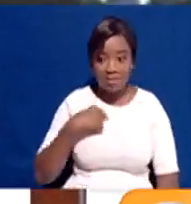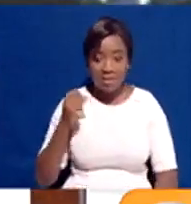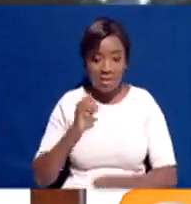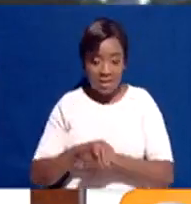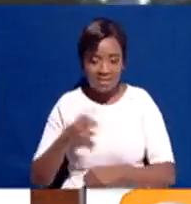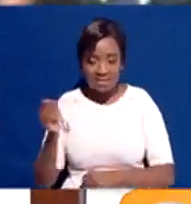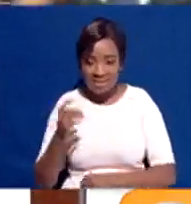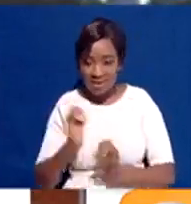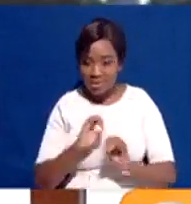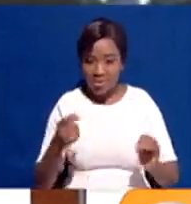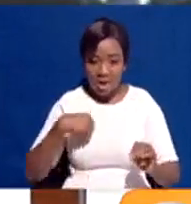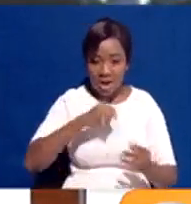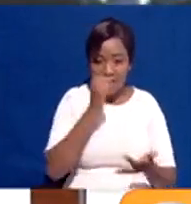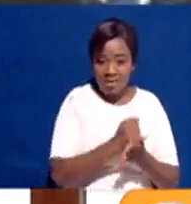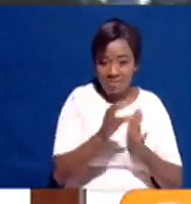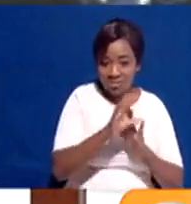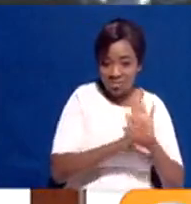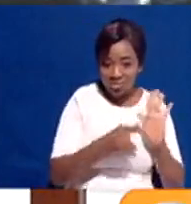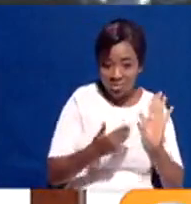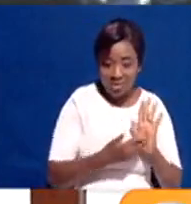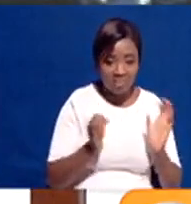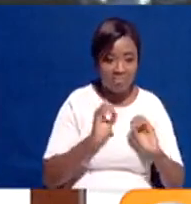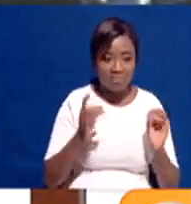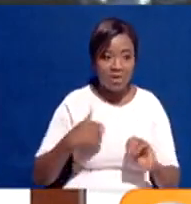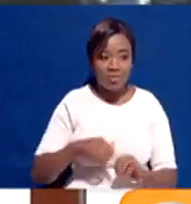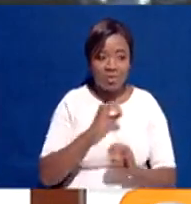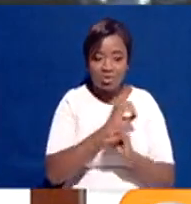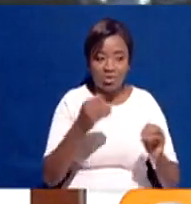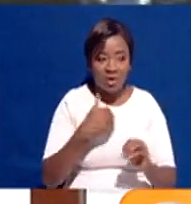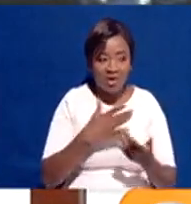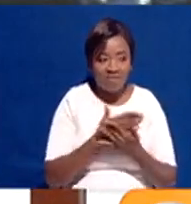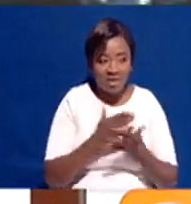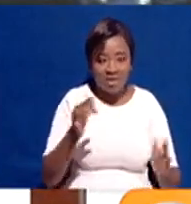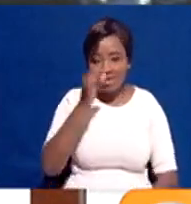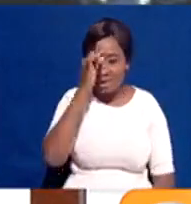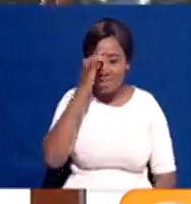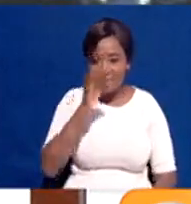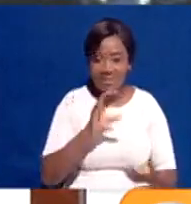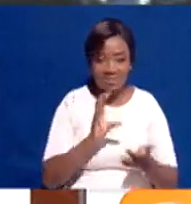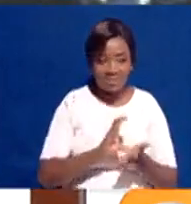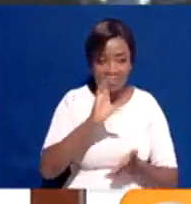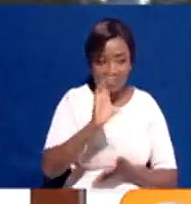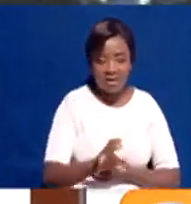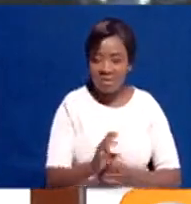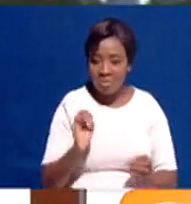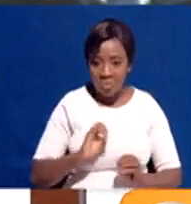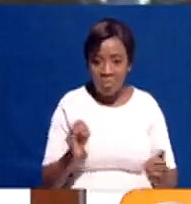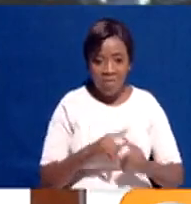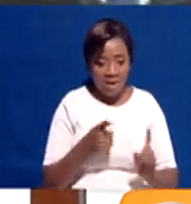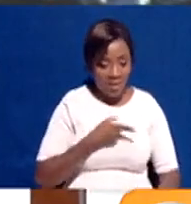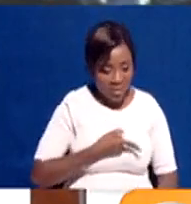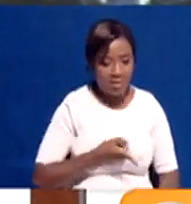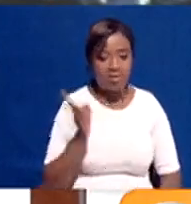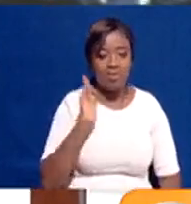are not constitutional, we are not paid anything, we don't have any government allocation from any quarter, but we go out as first